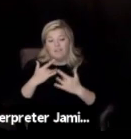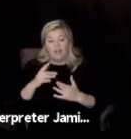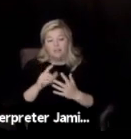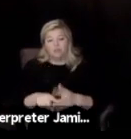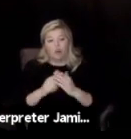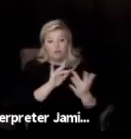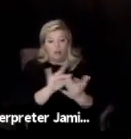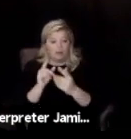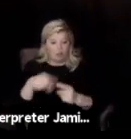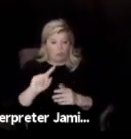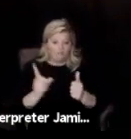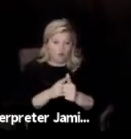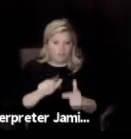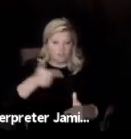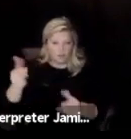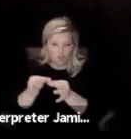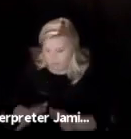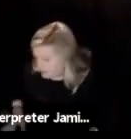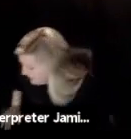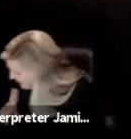first. All right.